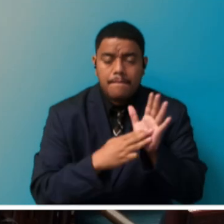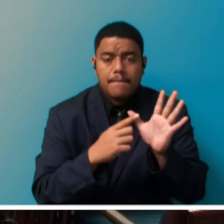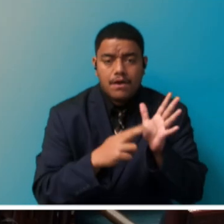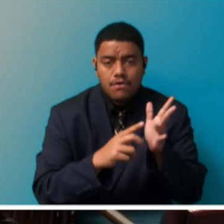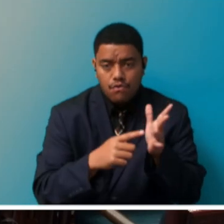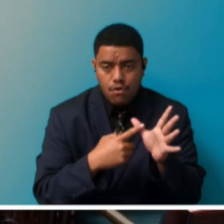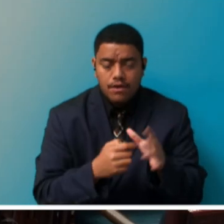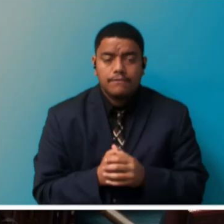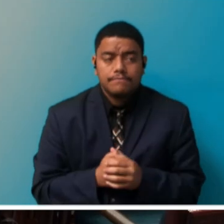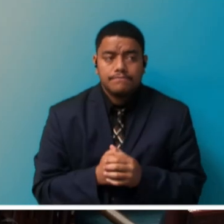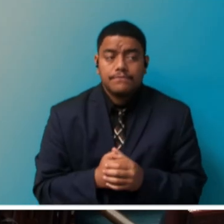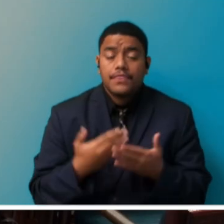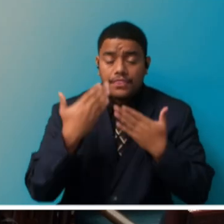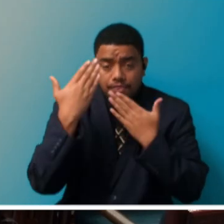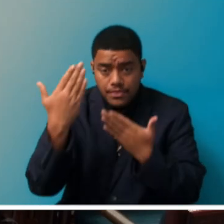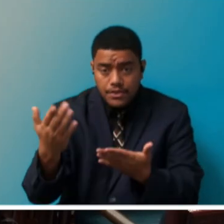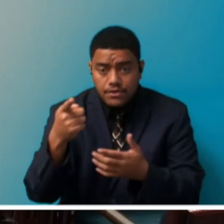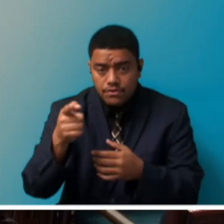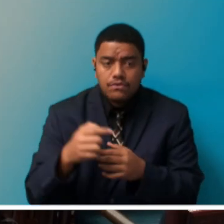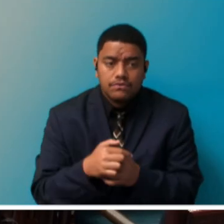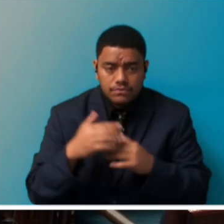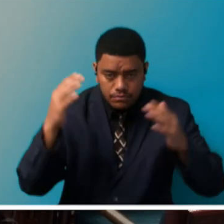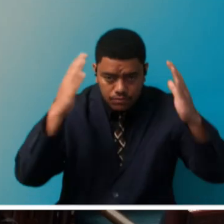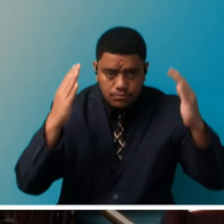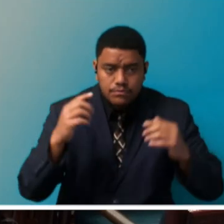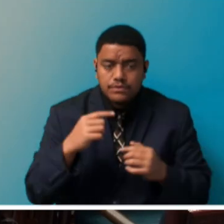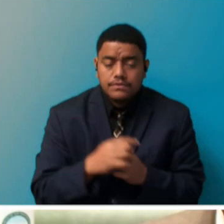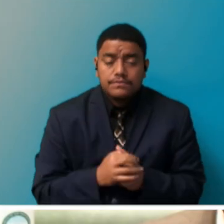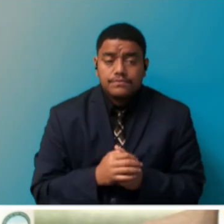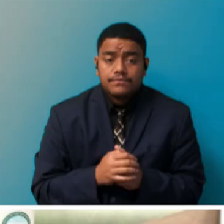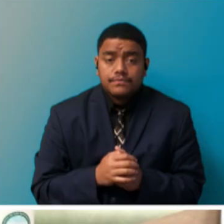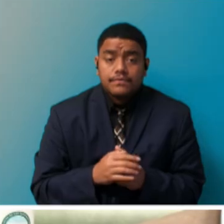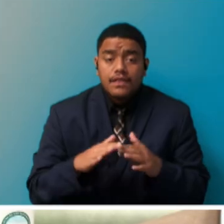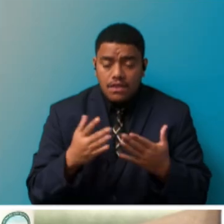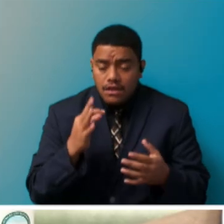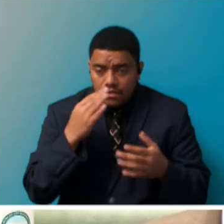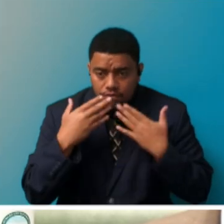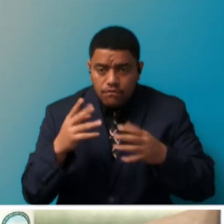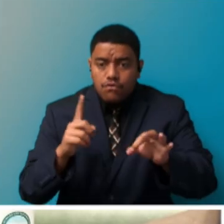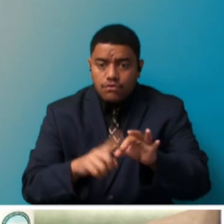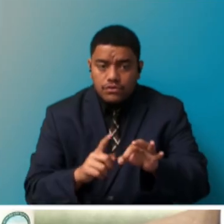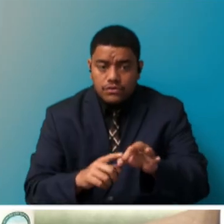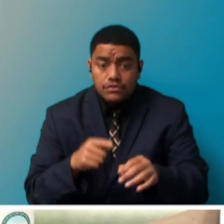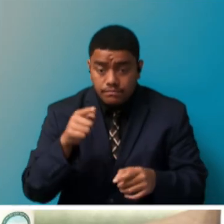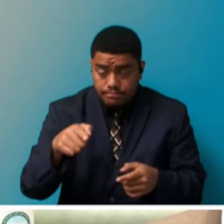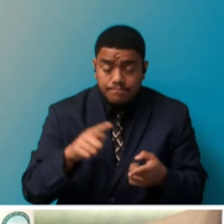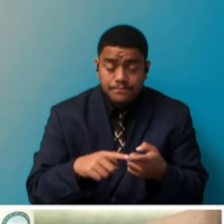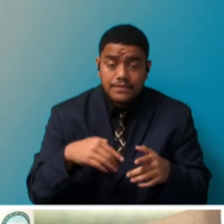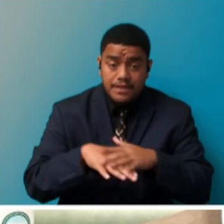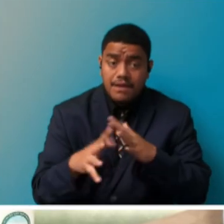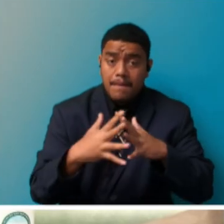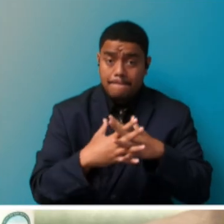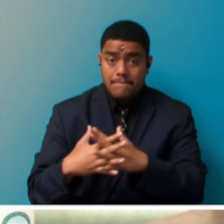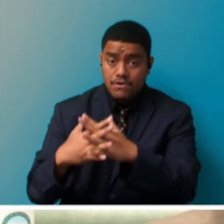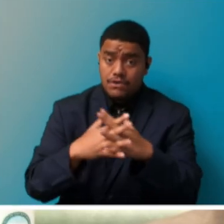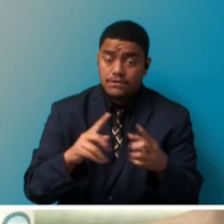Thank you, Honourable Speaker, and I thank the Honourable Koya for the question. There is no doubt that the United States is